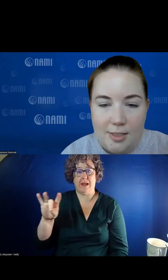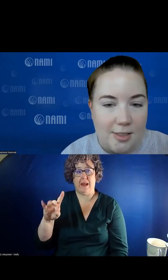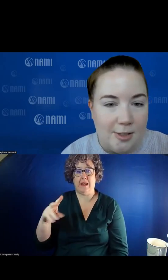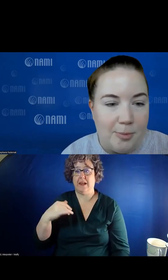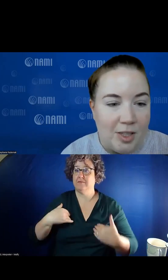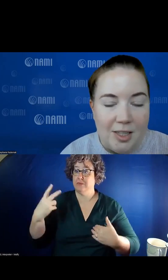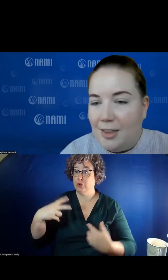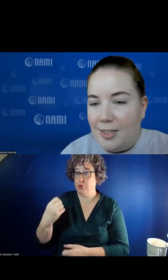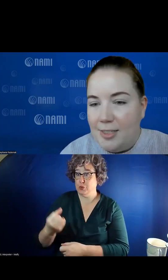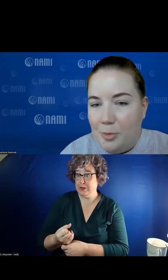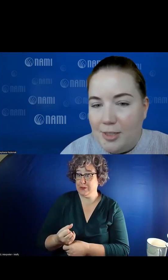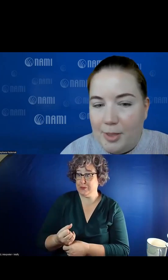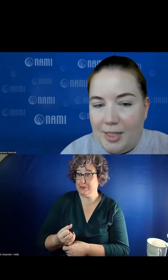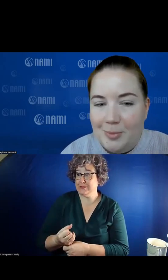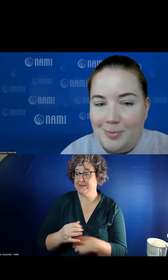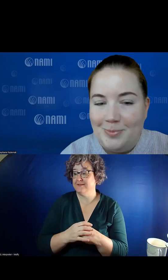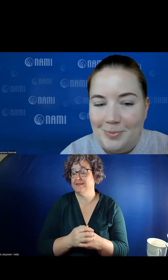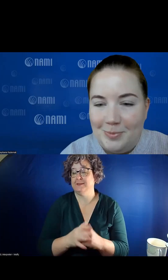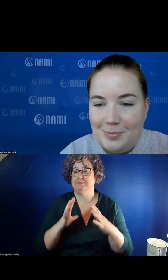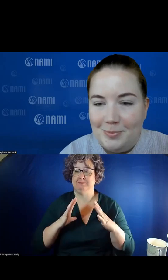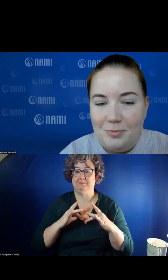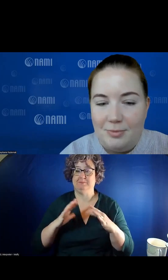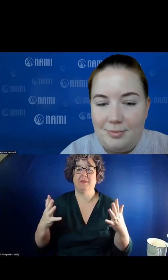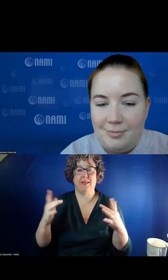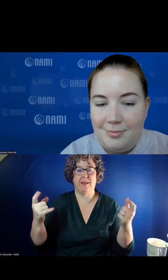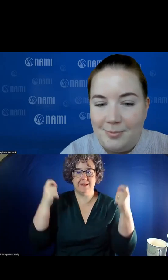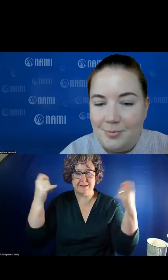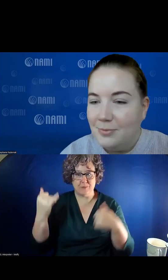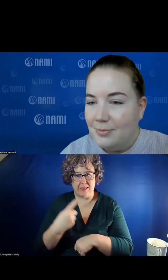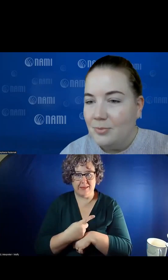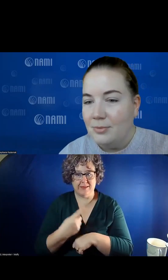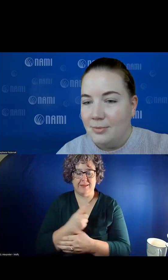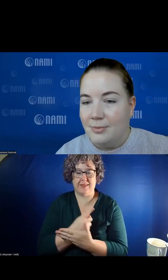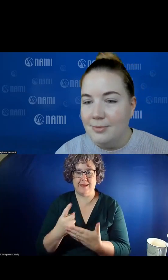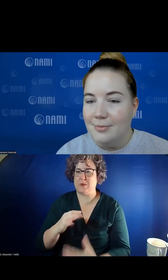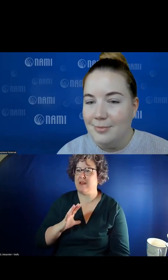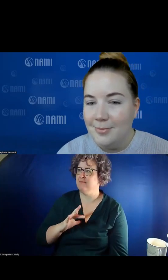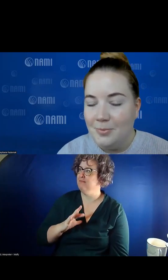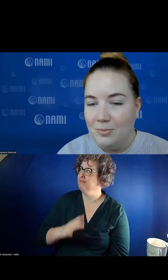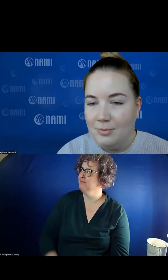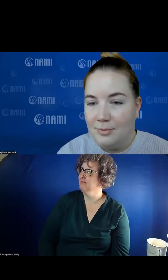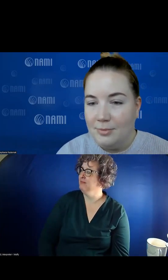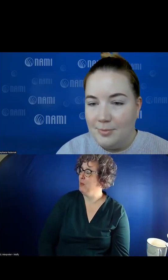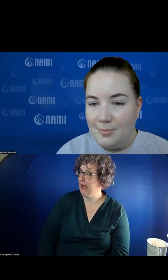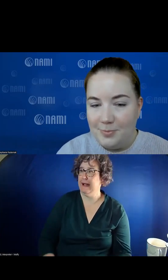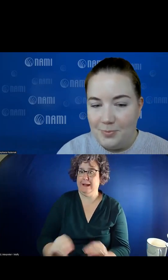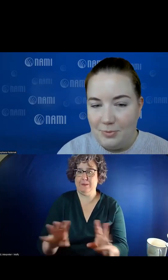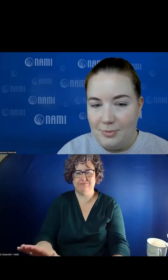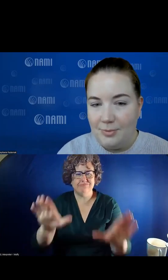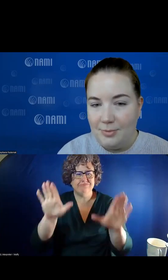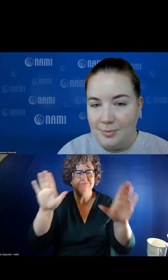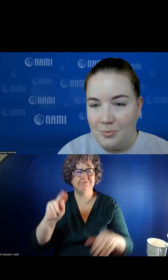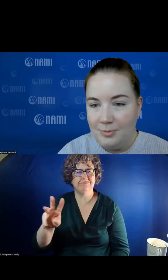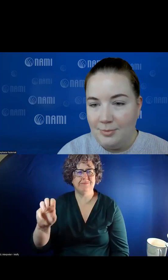988's existence. So a lot to celebrate this week. Wow, that is really, really great news, Stephanie.